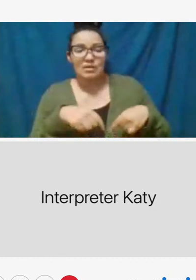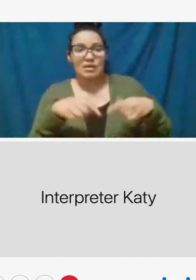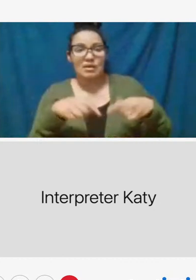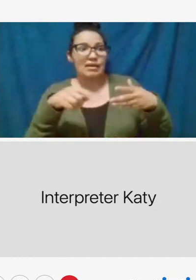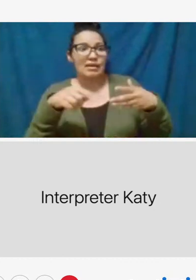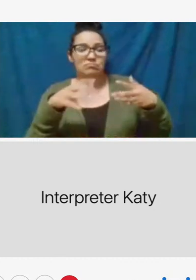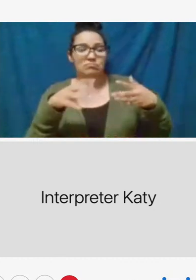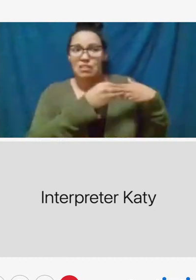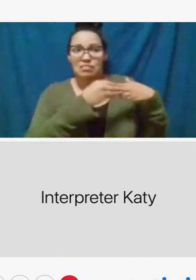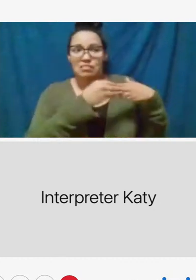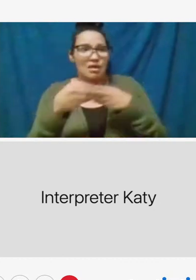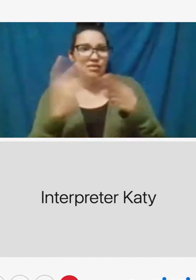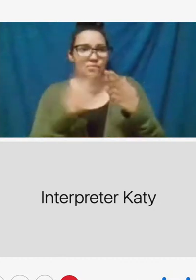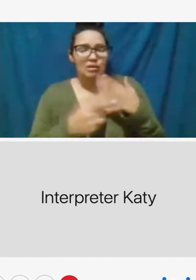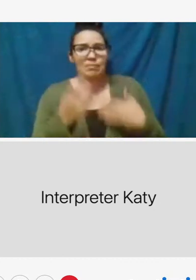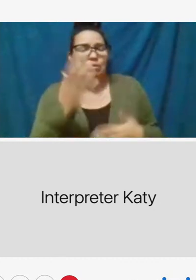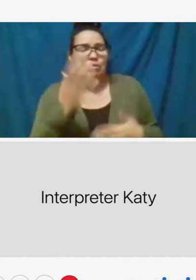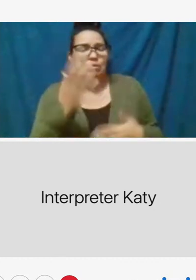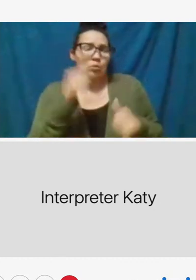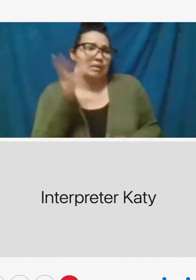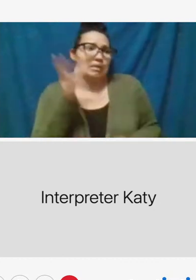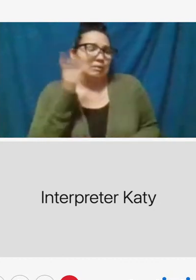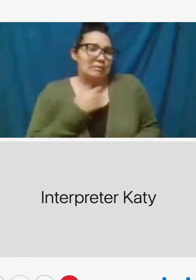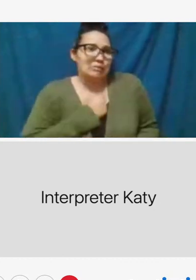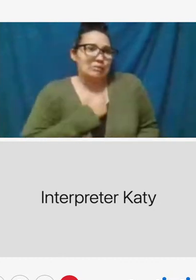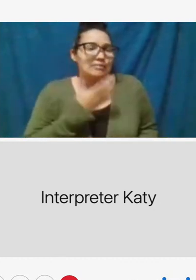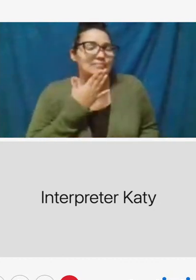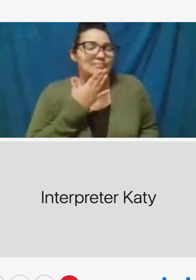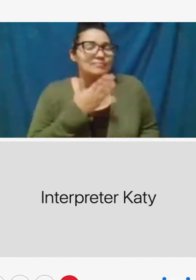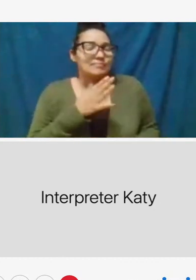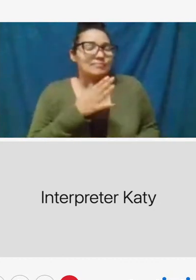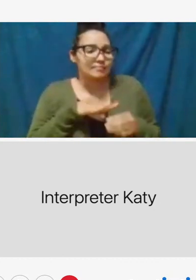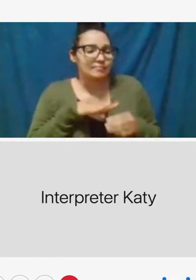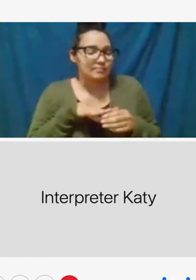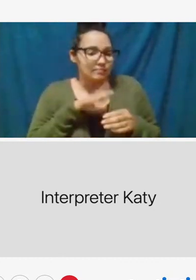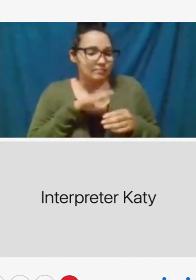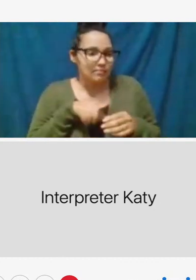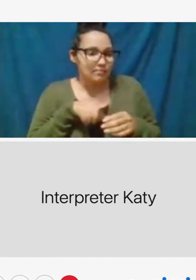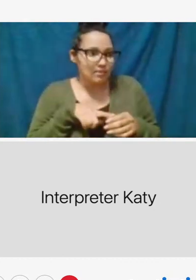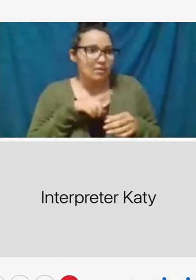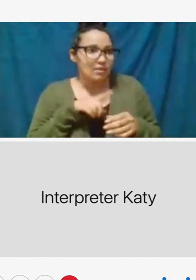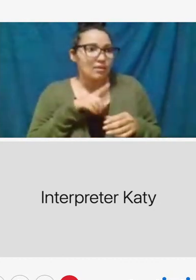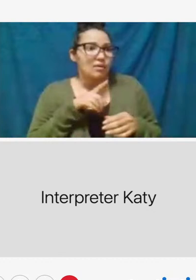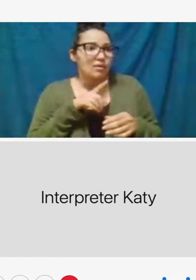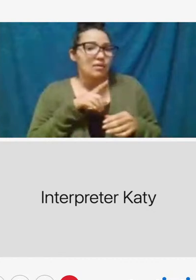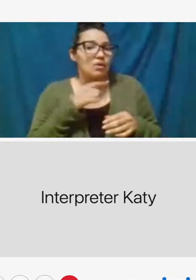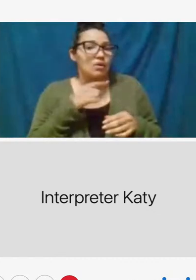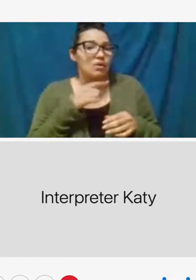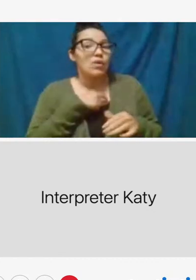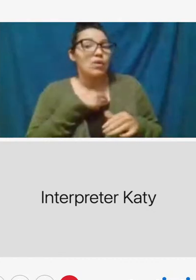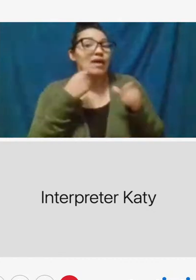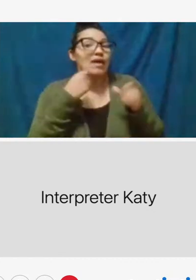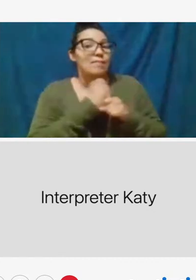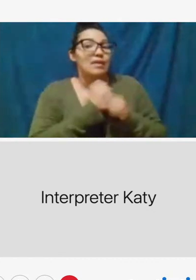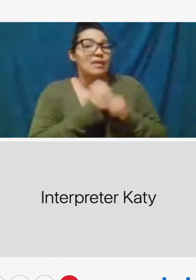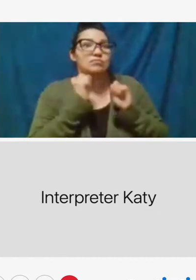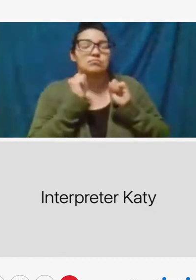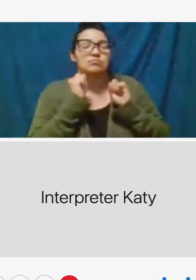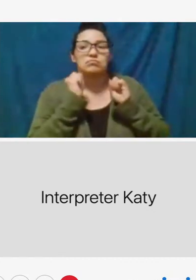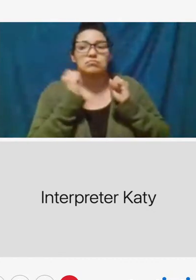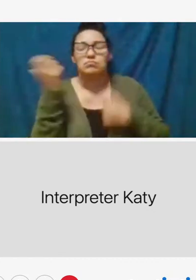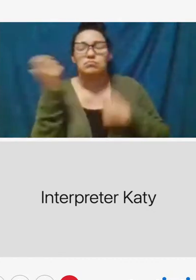hear me I'm sorry um we have made tremendous tremendous strides and mental health for our